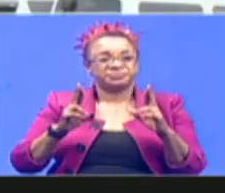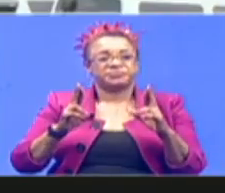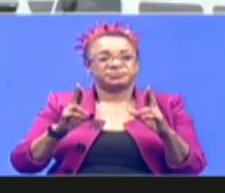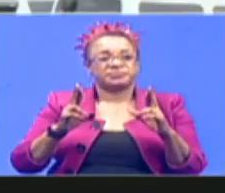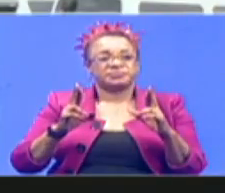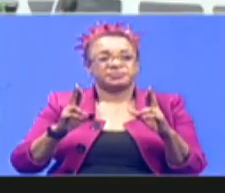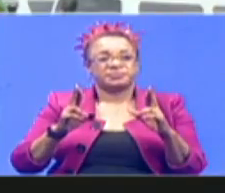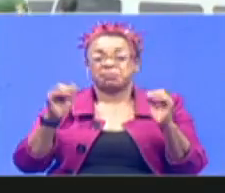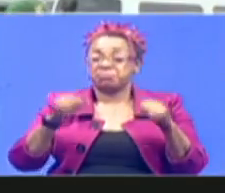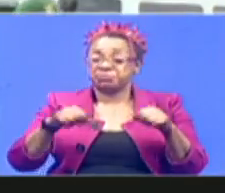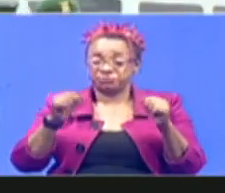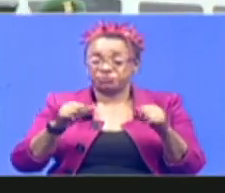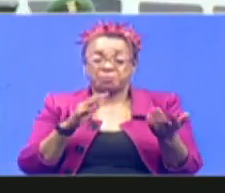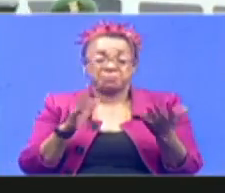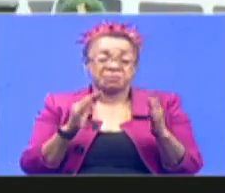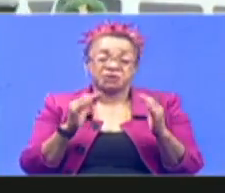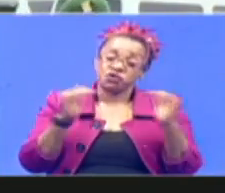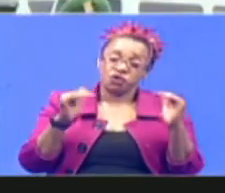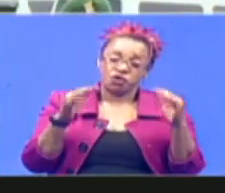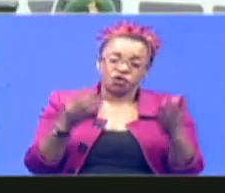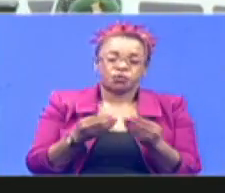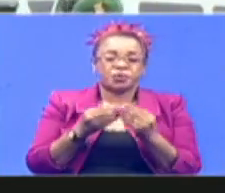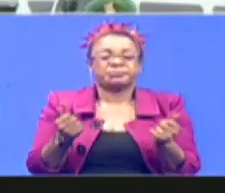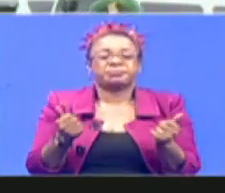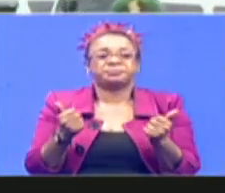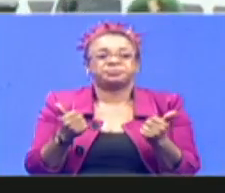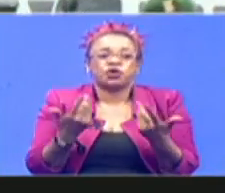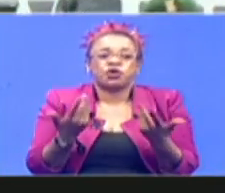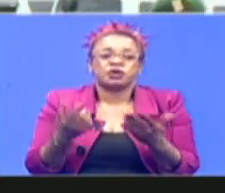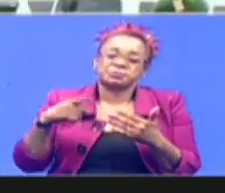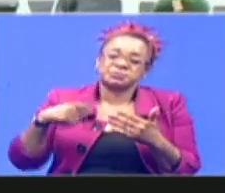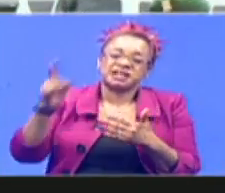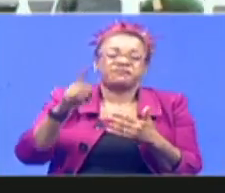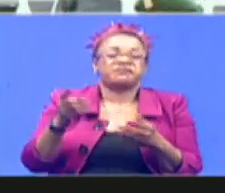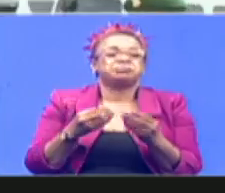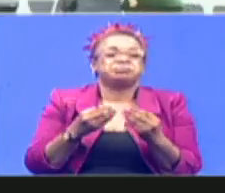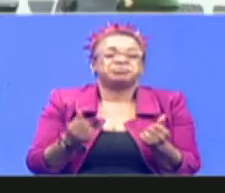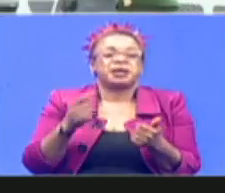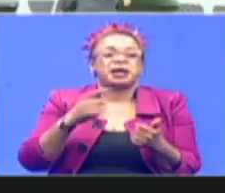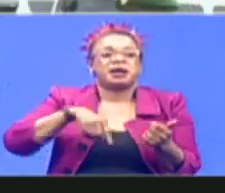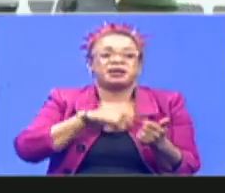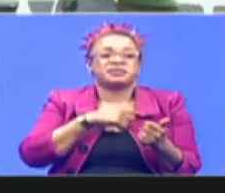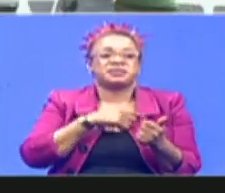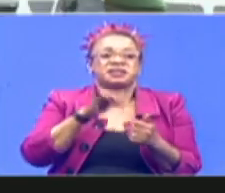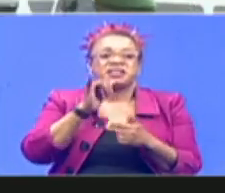Inaweza ikawezekana tukatoka draw ama tukawafunga ama yeye wenyewe wakatufunga. Ya, ndio si mpira ulivyo.